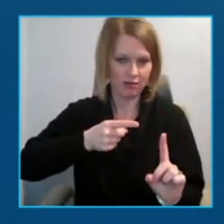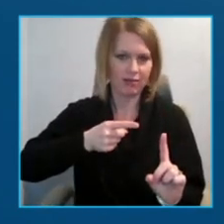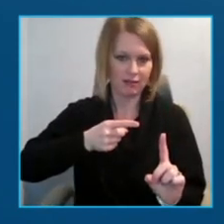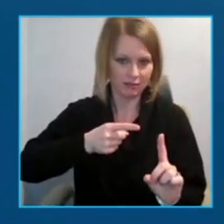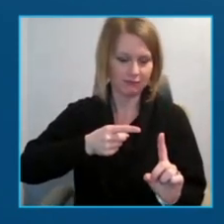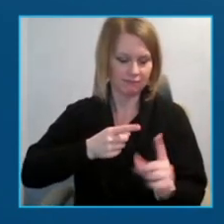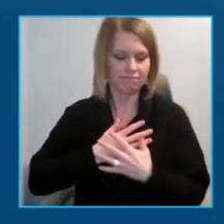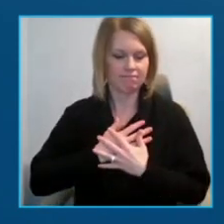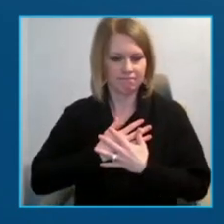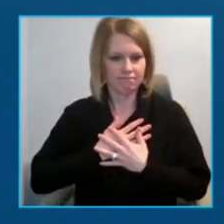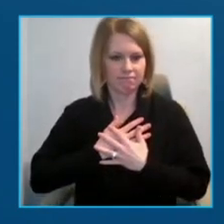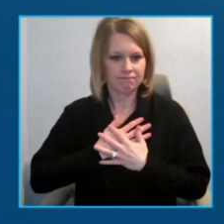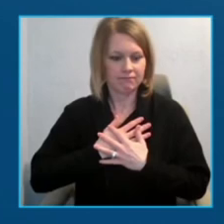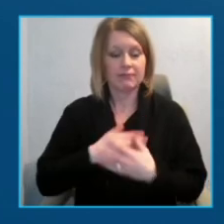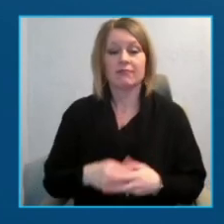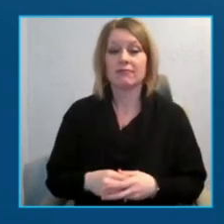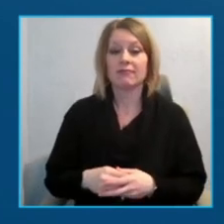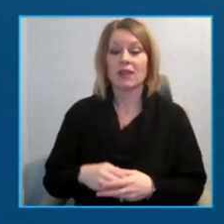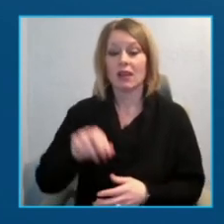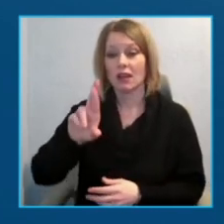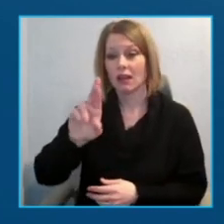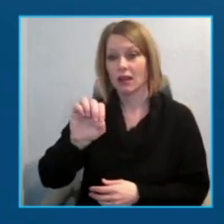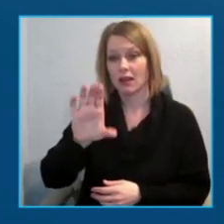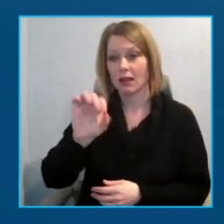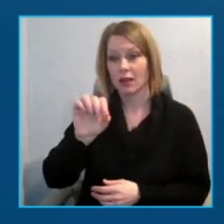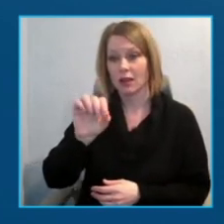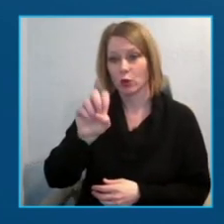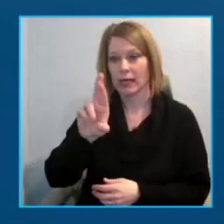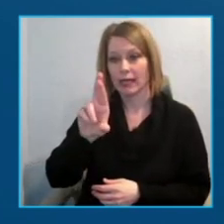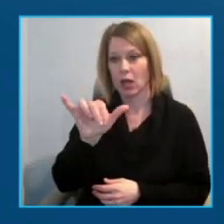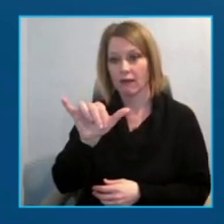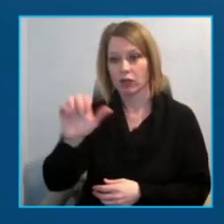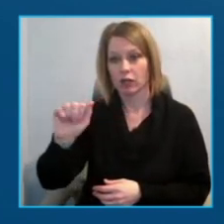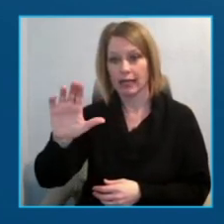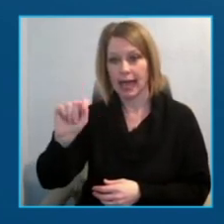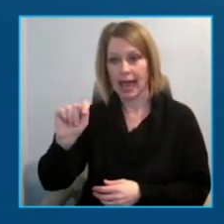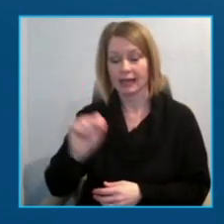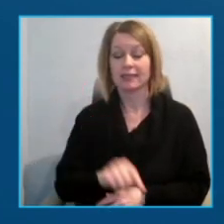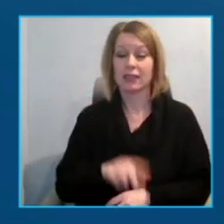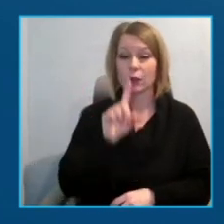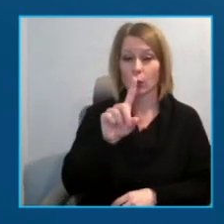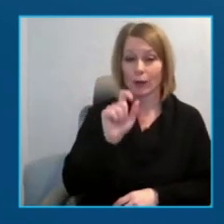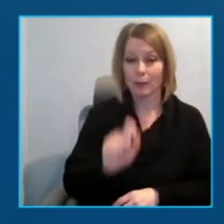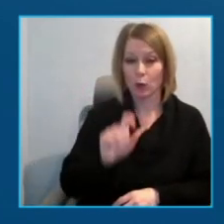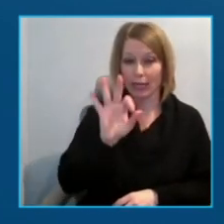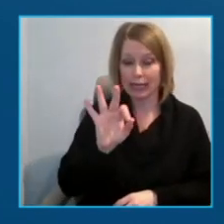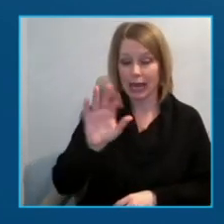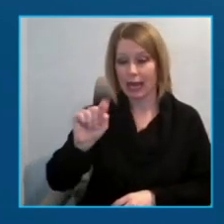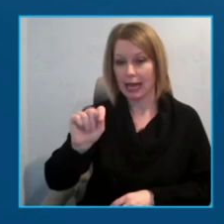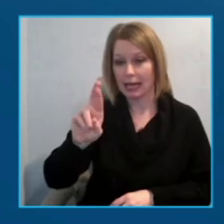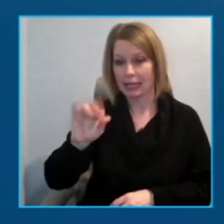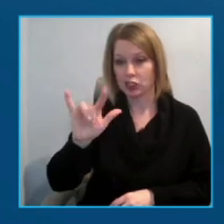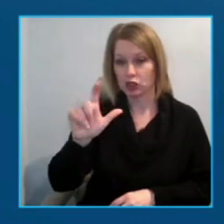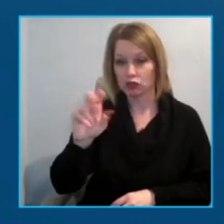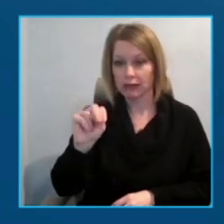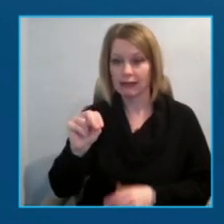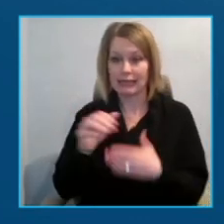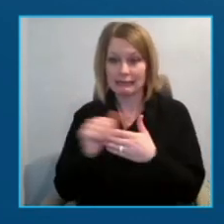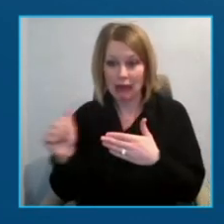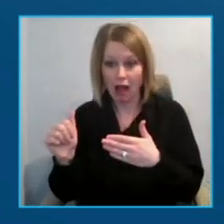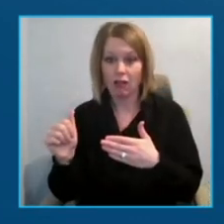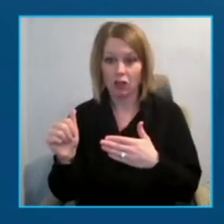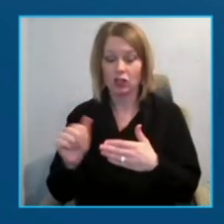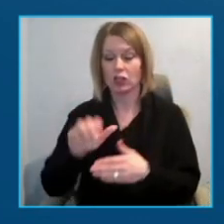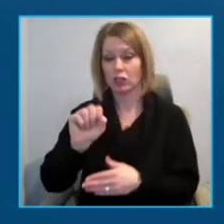The Recovery Act, the $1.9 trillion stimulus bill is